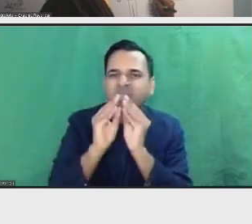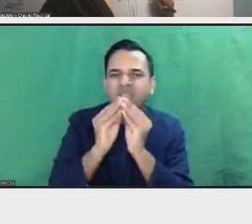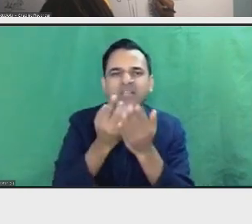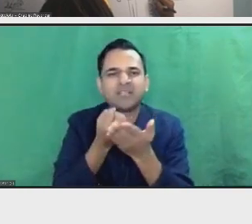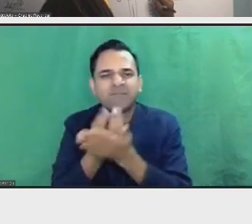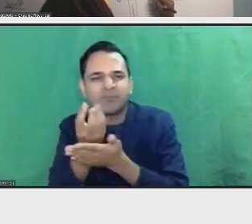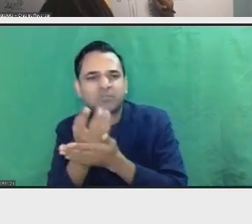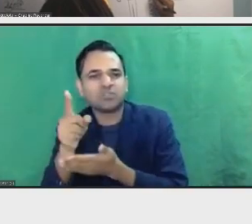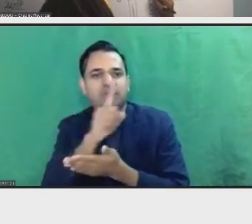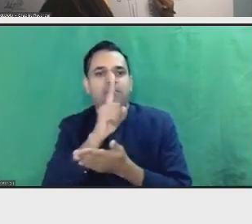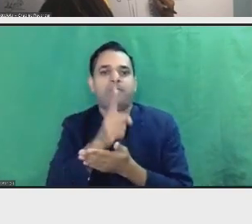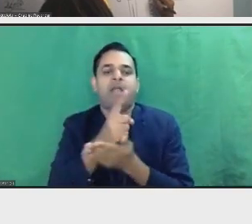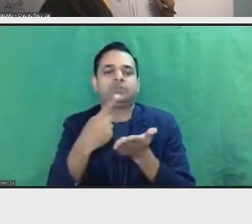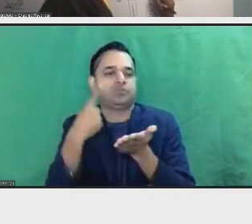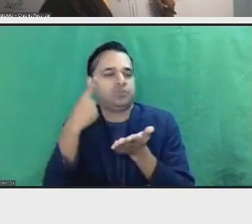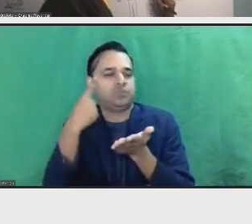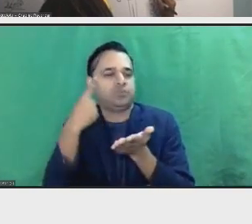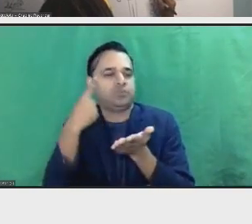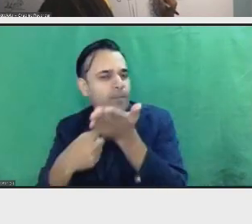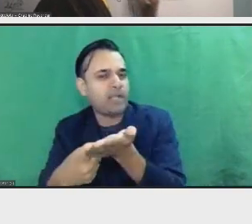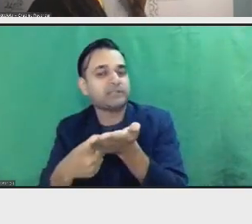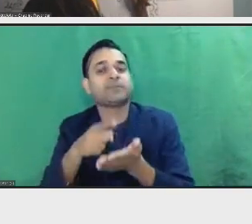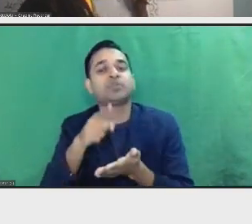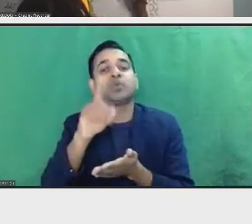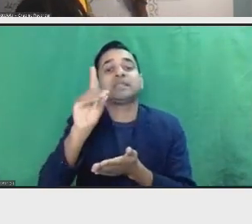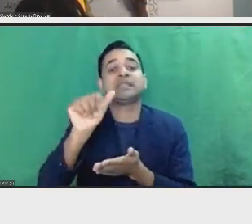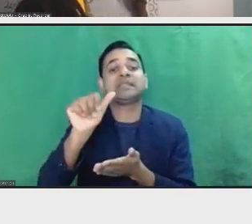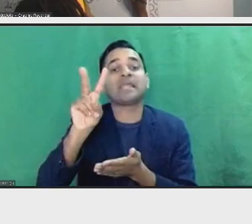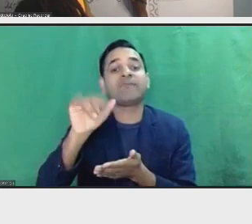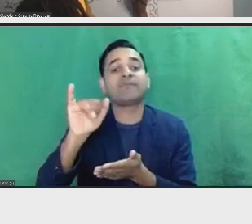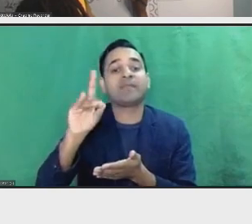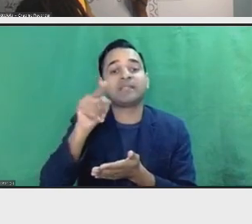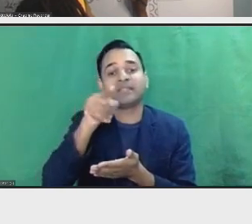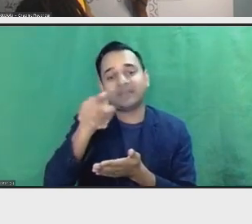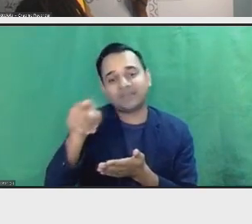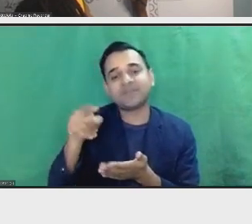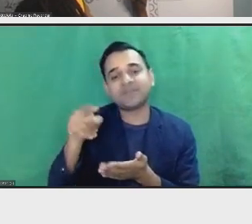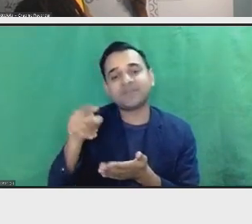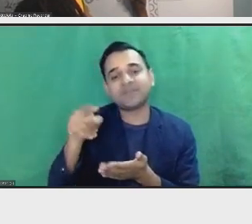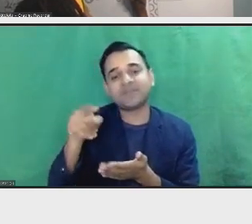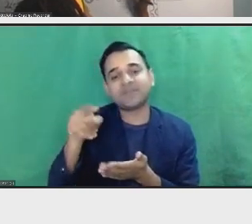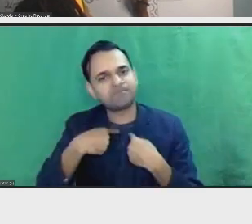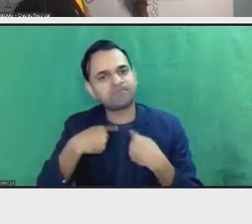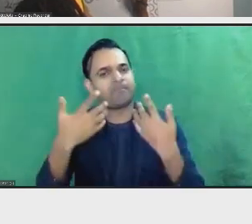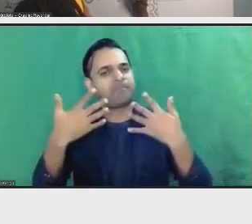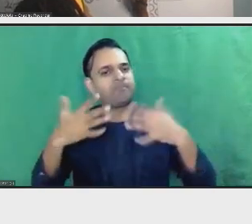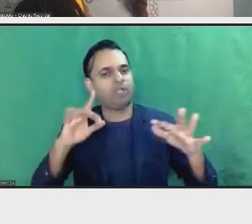showing us the linkages and sharing experiences. And also for Maria Schultz from CEDA,